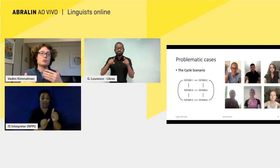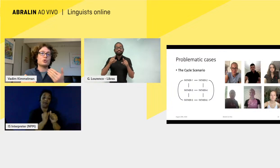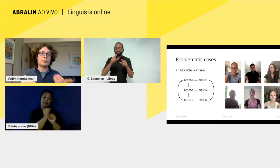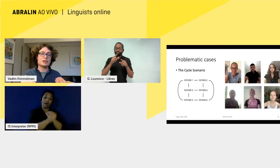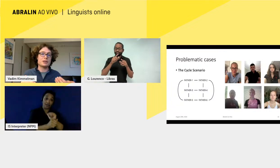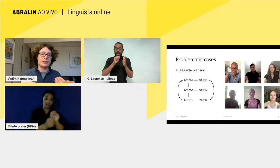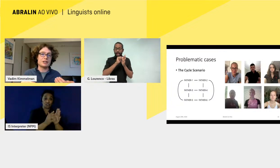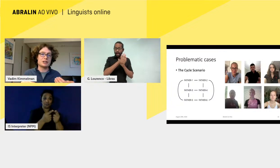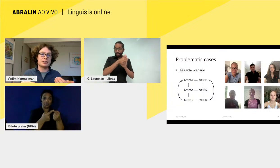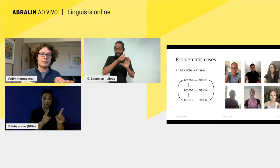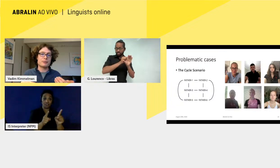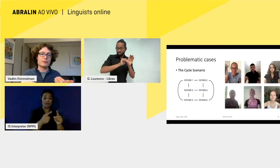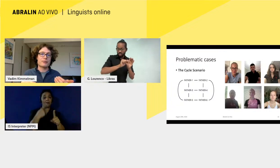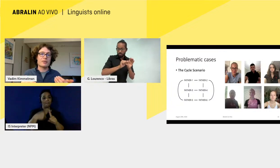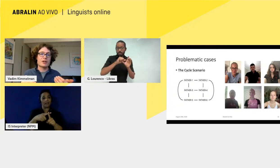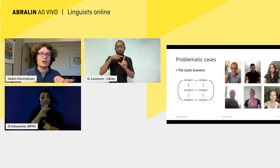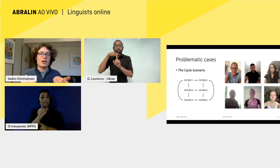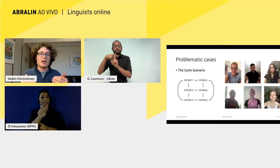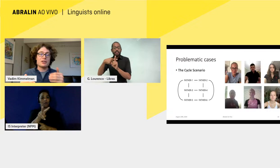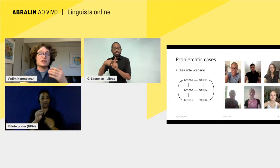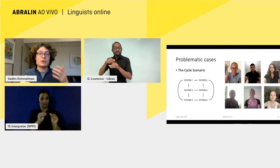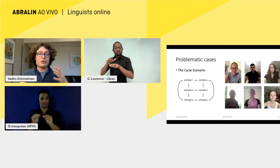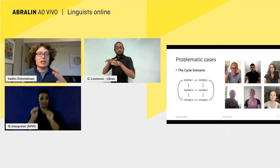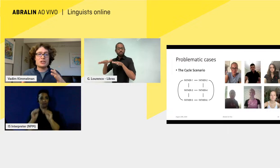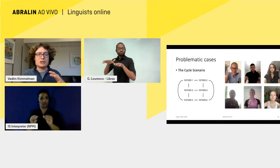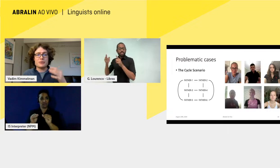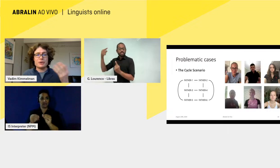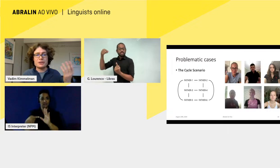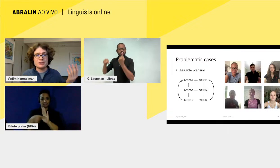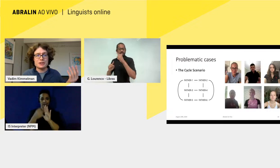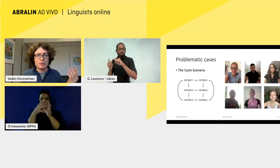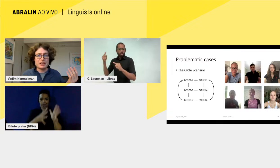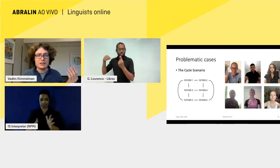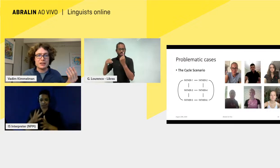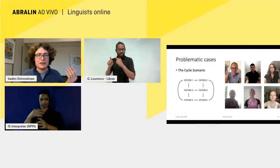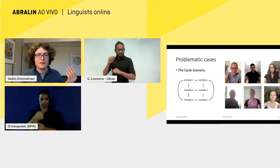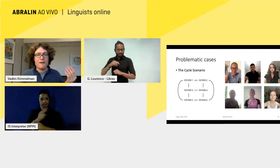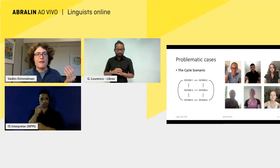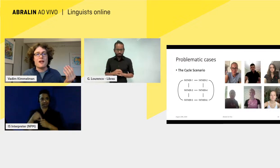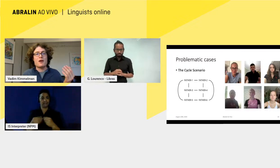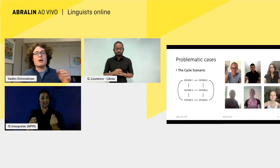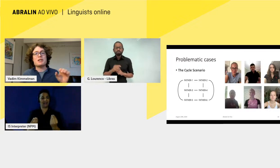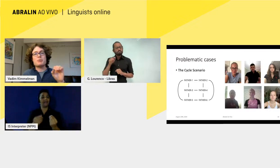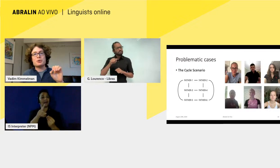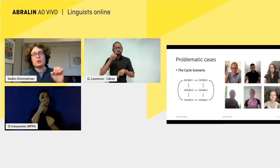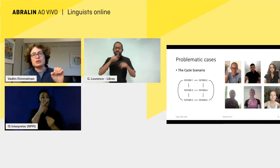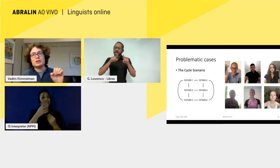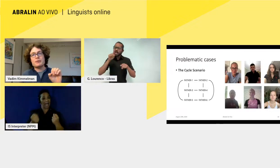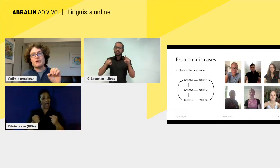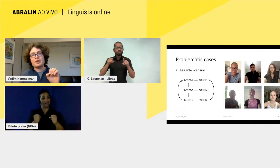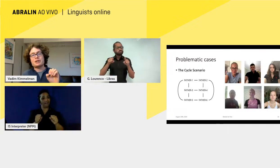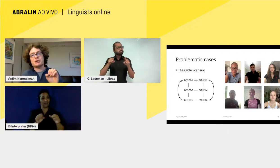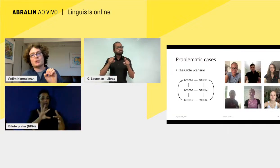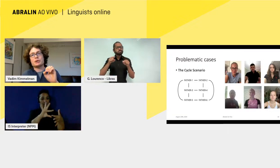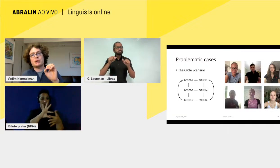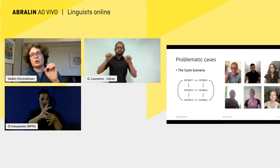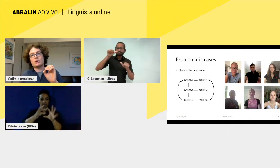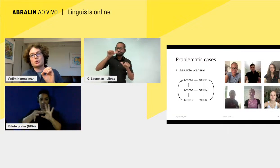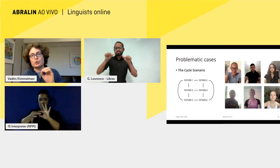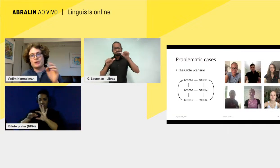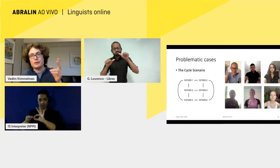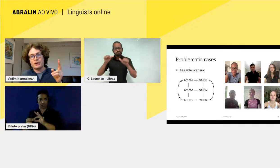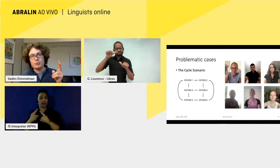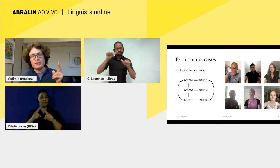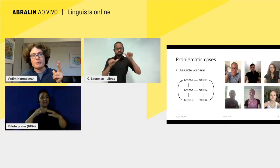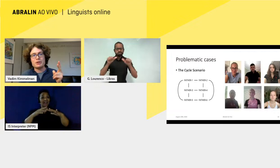and in movement direction. And this variation is very systematic. But because the variation goes